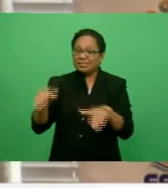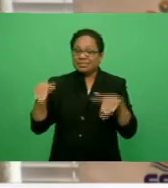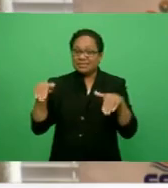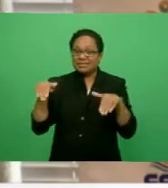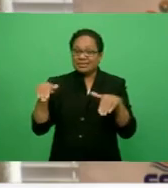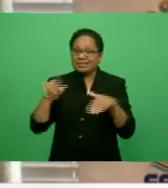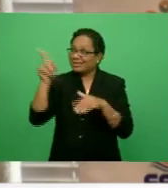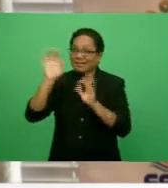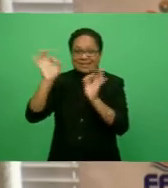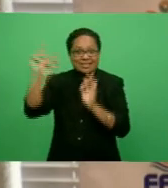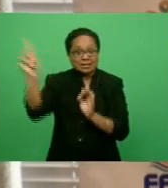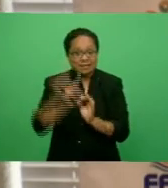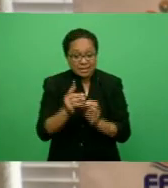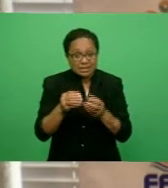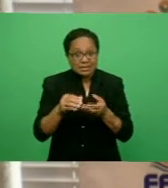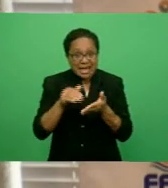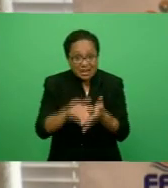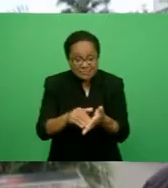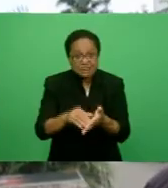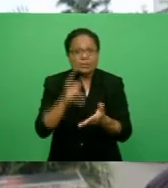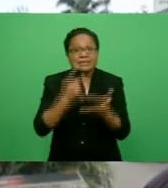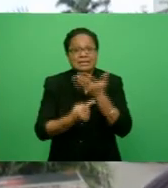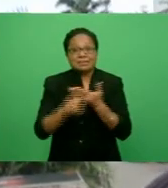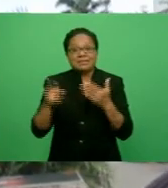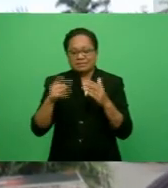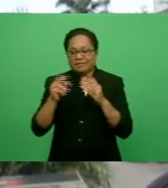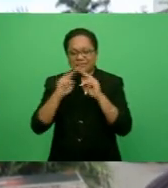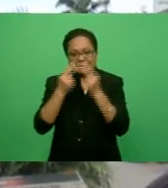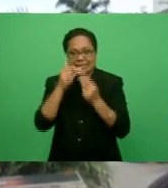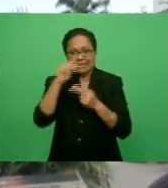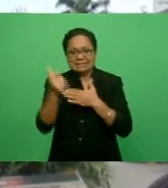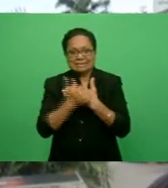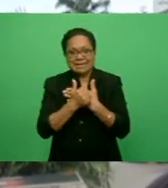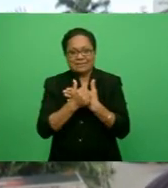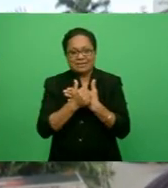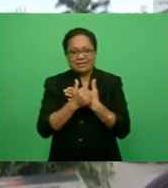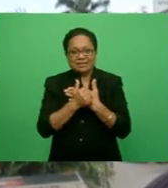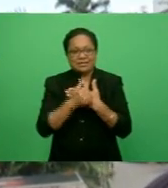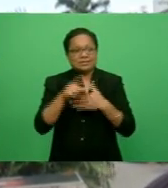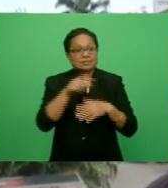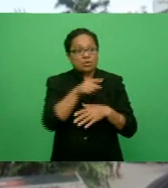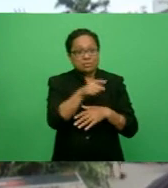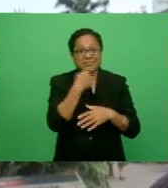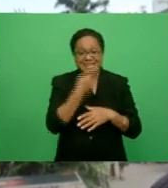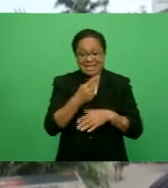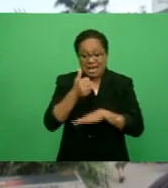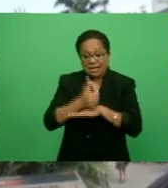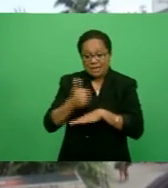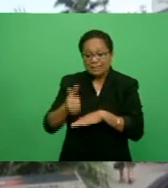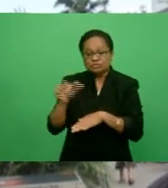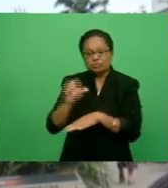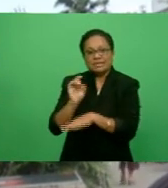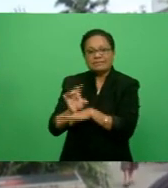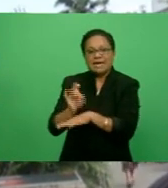then you don't want to keep your family at risk. The government should advise them to engage a certified electrical company to